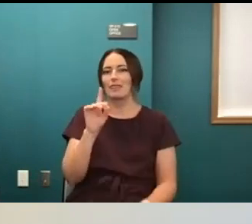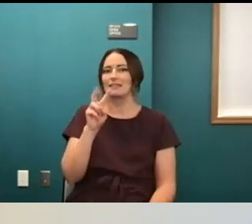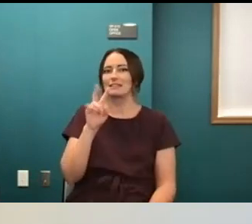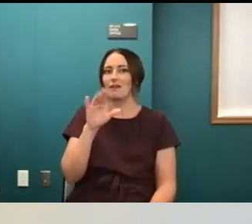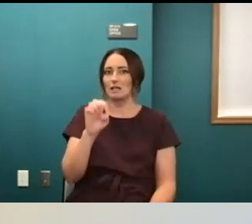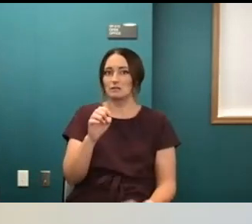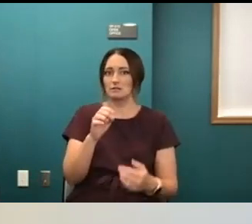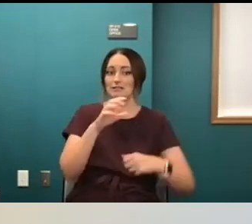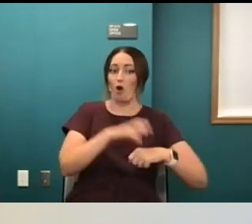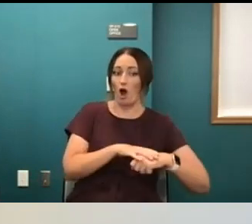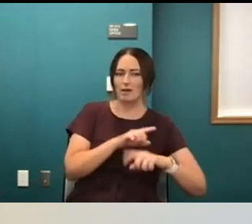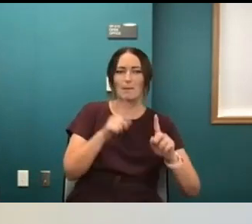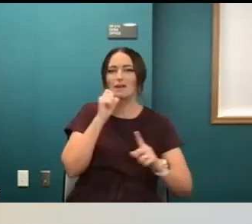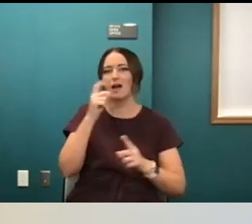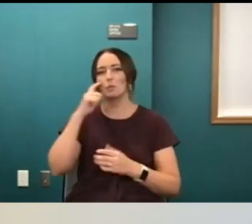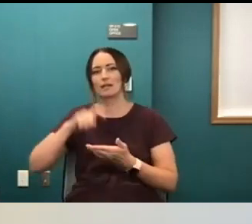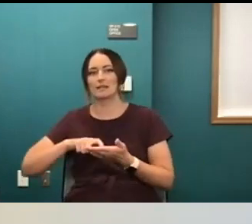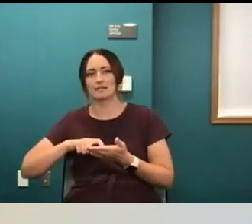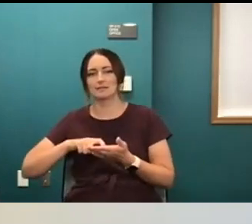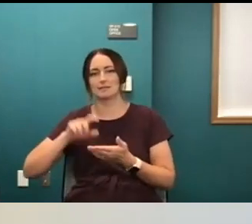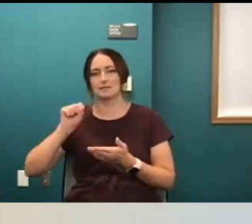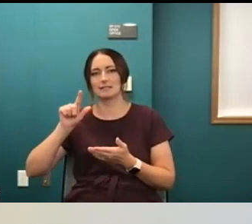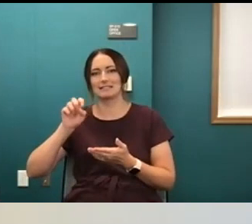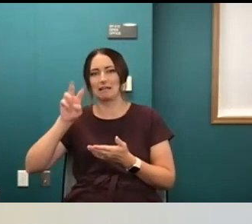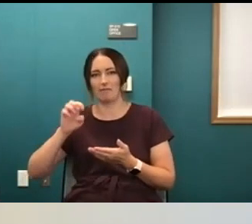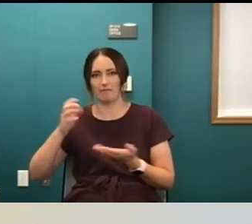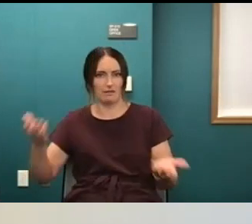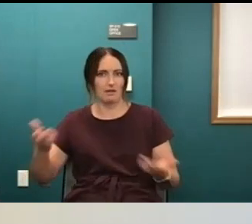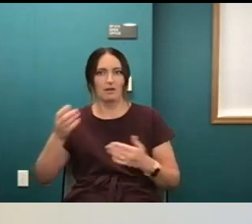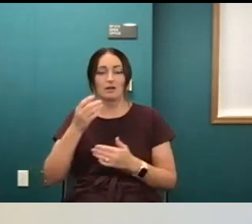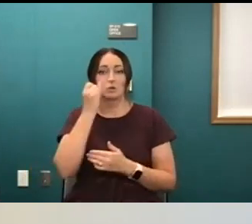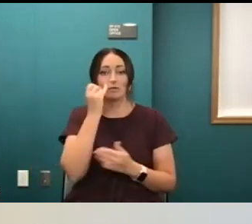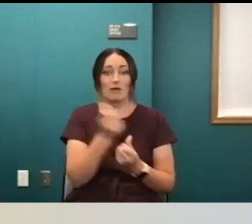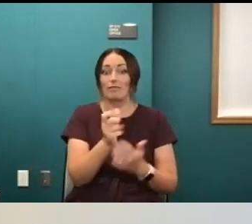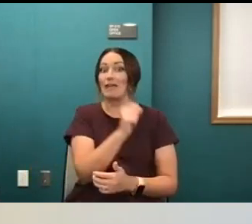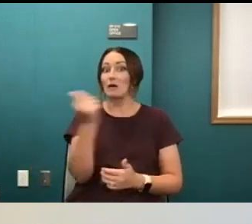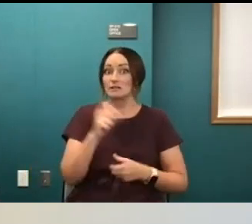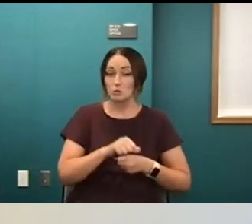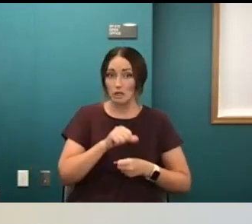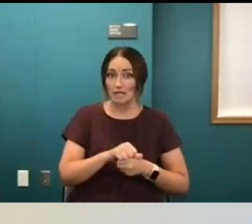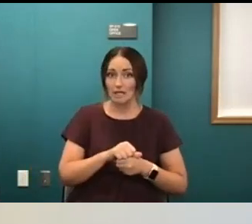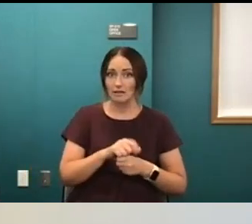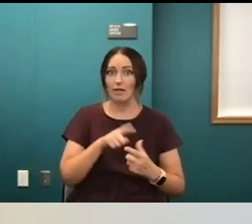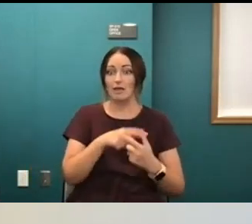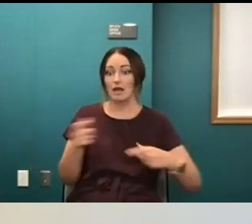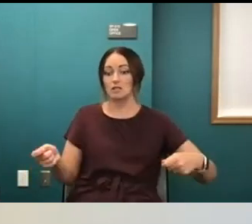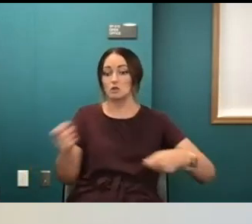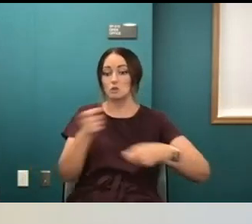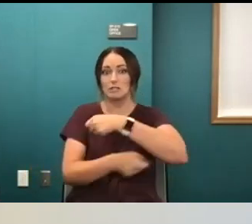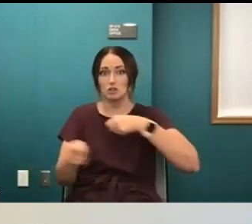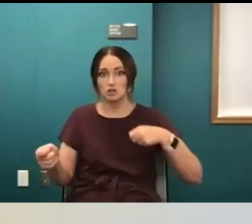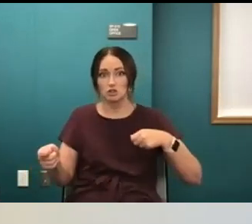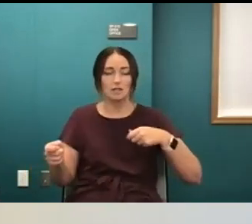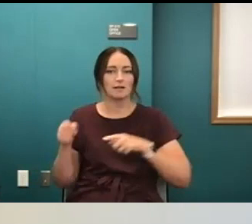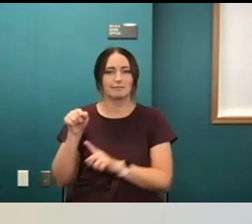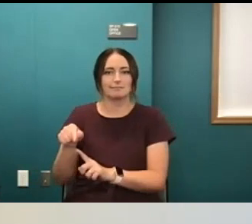not recognizing the sleeve, only on the one side. So even if I have everything else working and I swap it out, it still will not activate that sleeve.